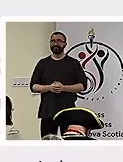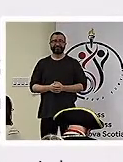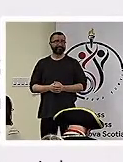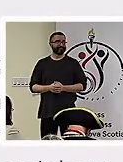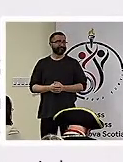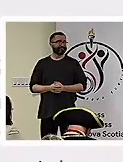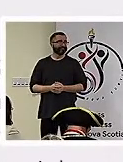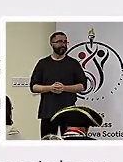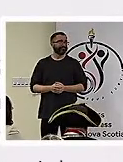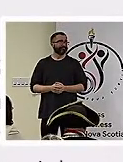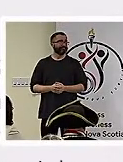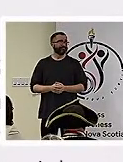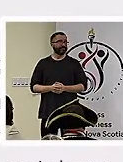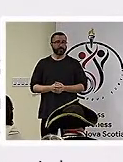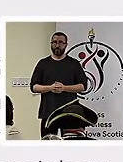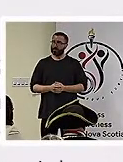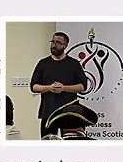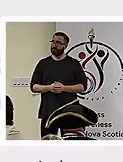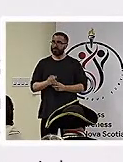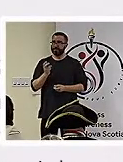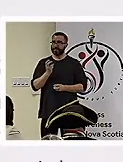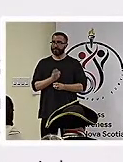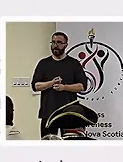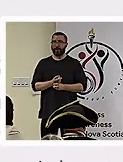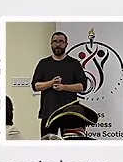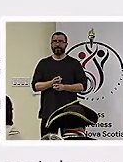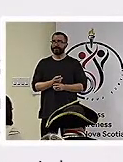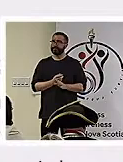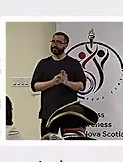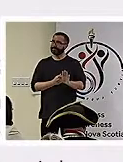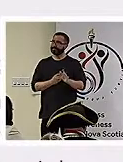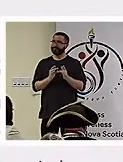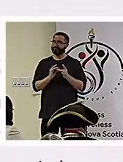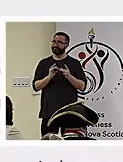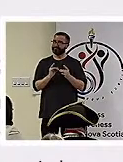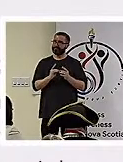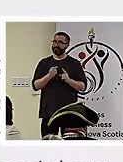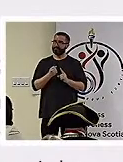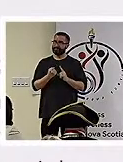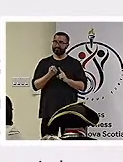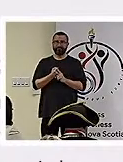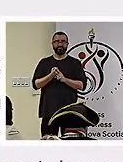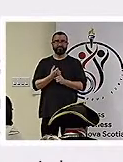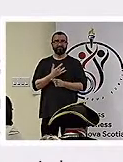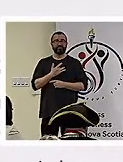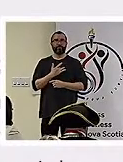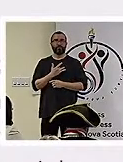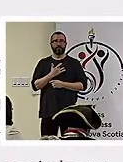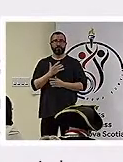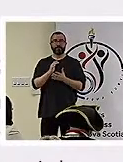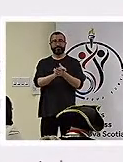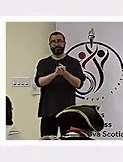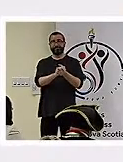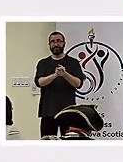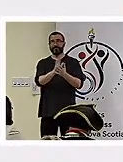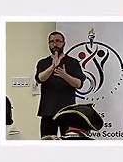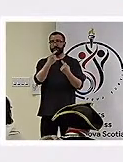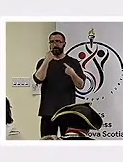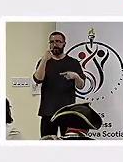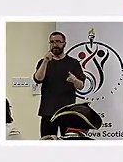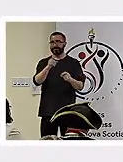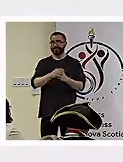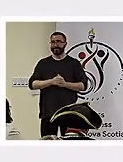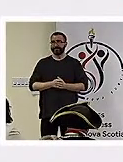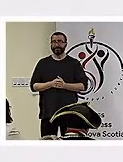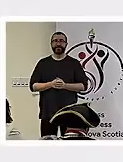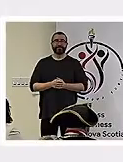Again, tough to follow an act like that. But congratulations on your accomplishments, and